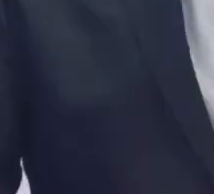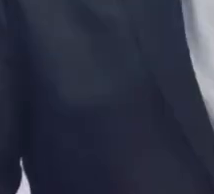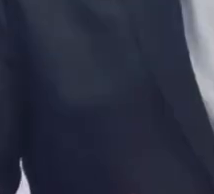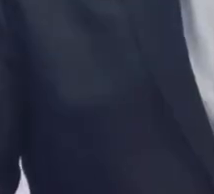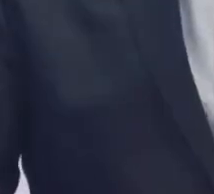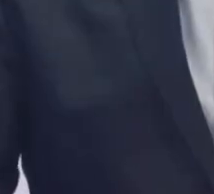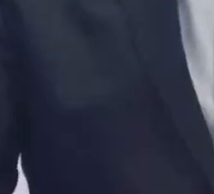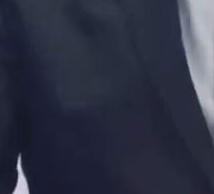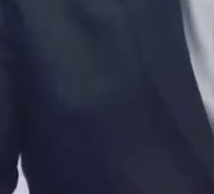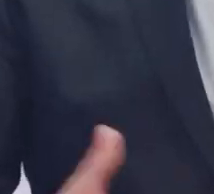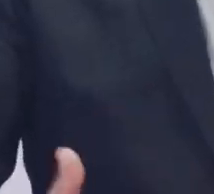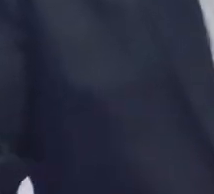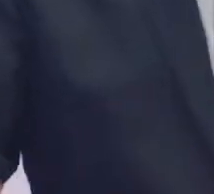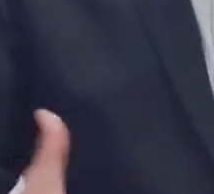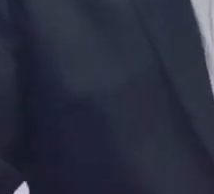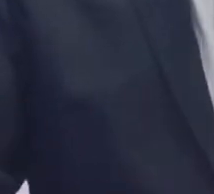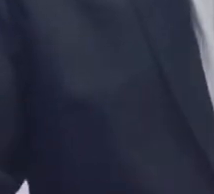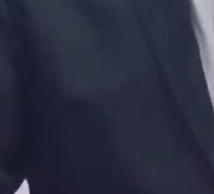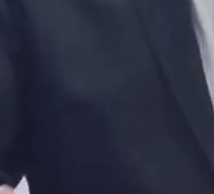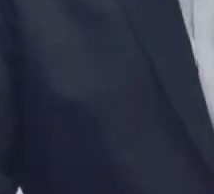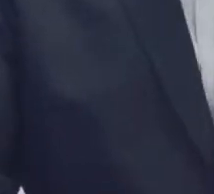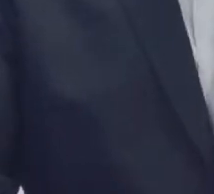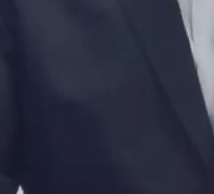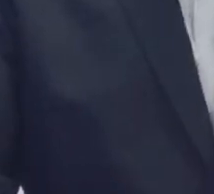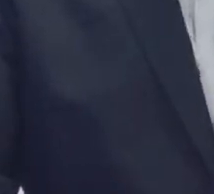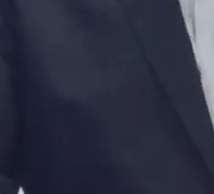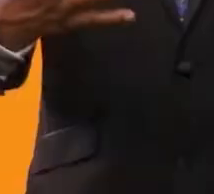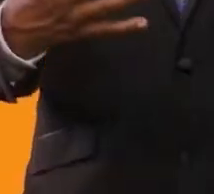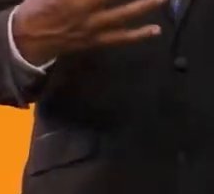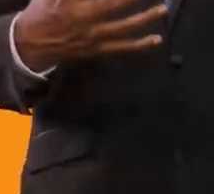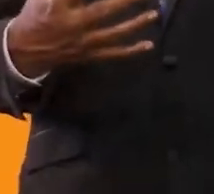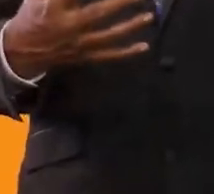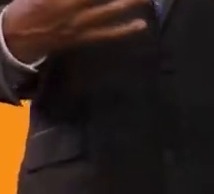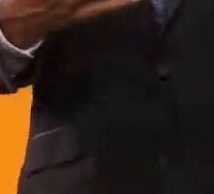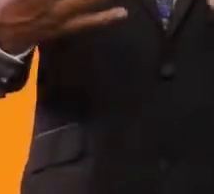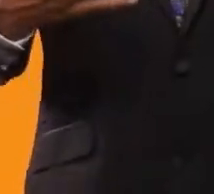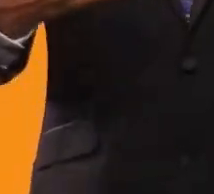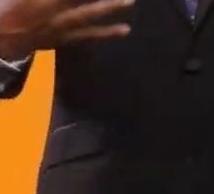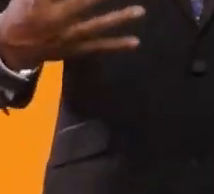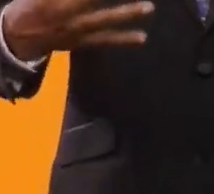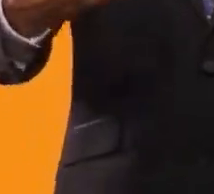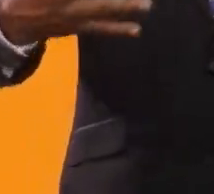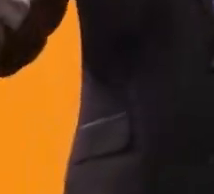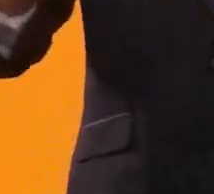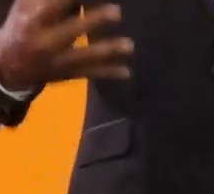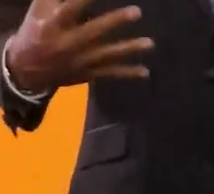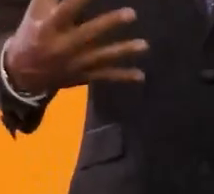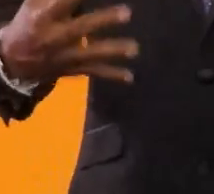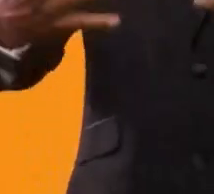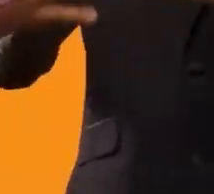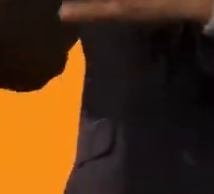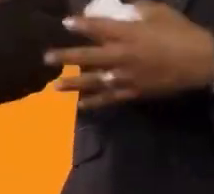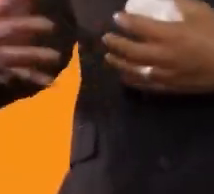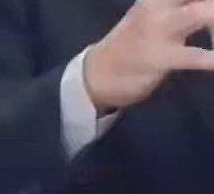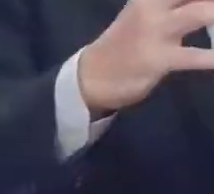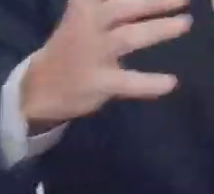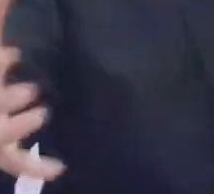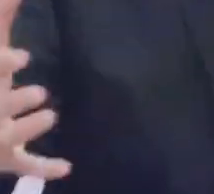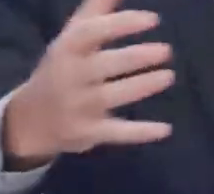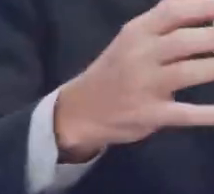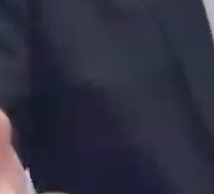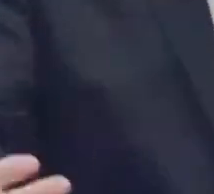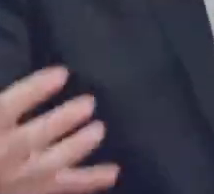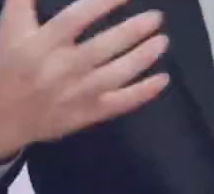a lot of times the products don't have enough to benefit you, right? Turmeric XL has 45 times more active curcumin.